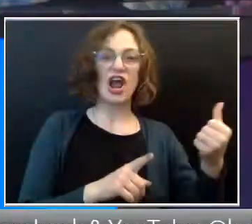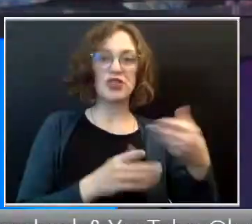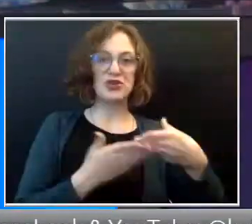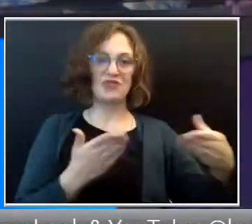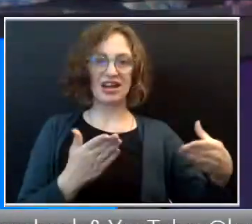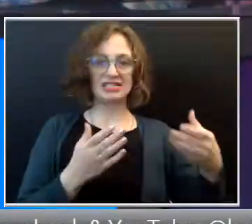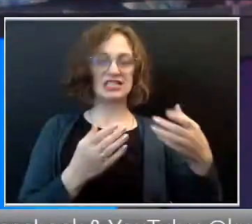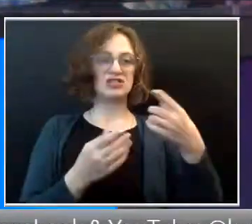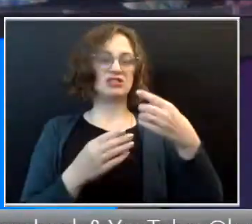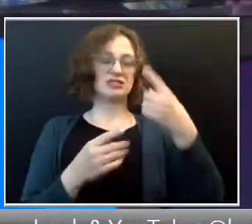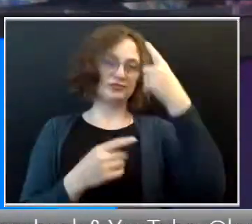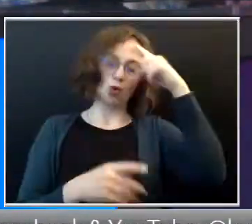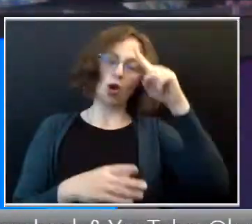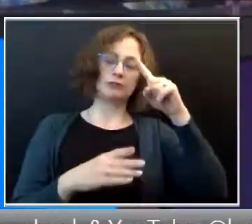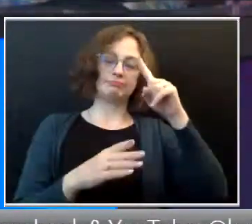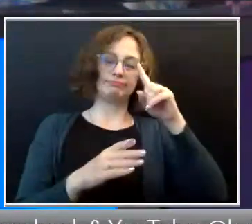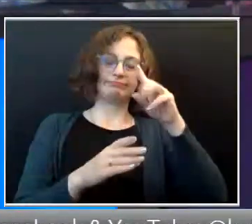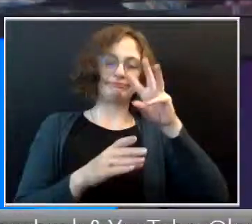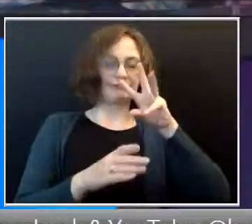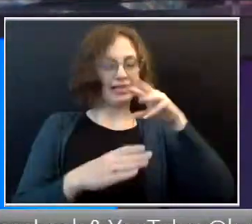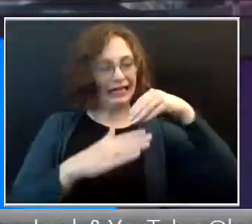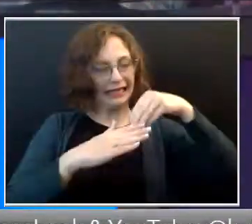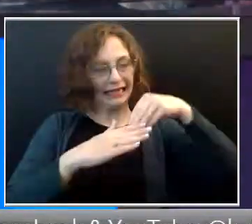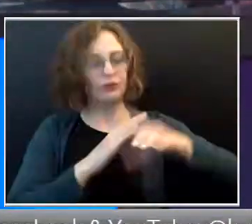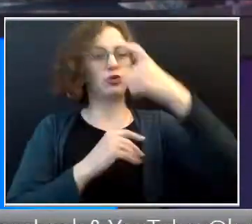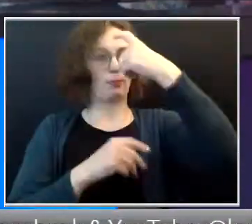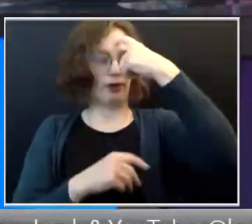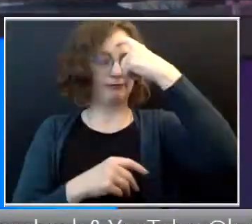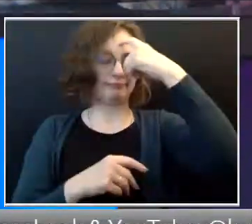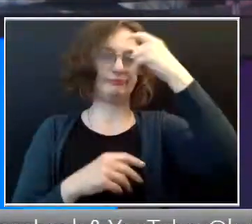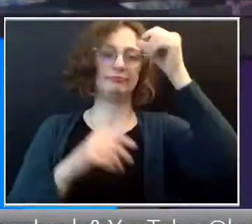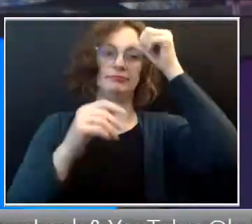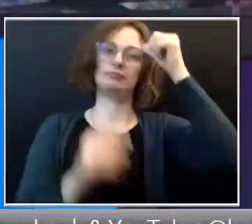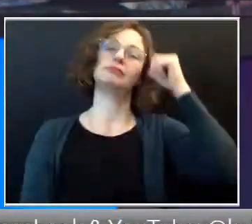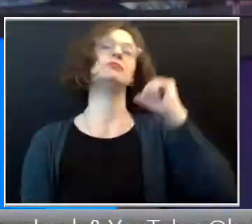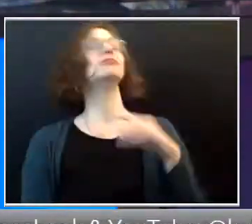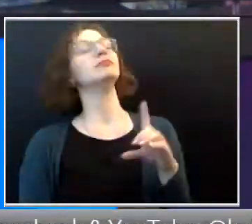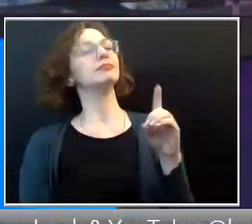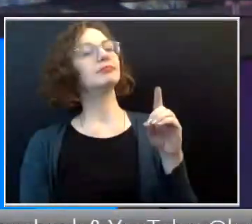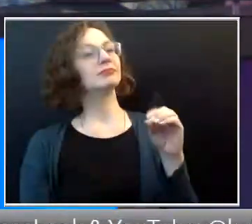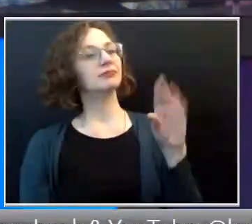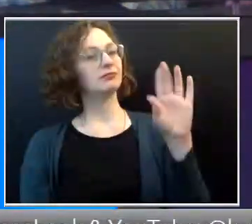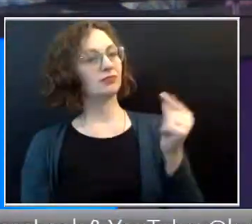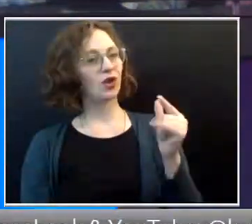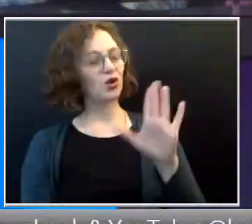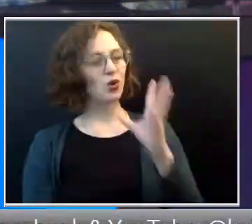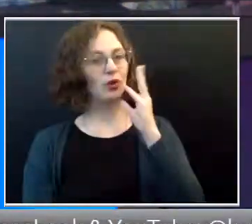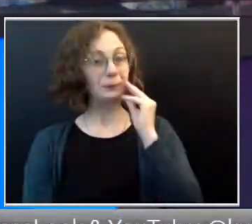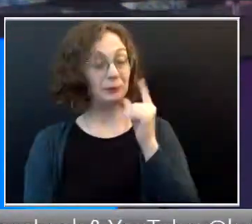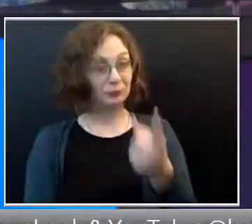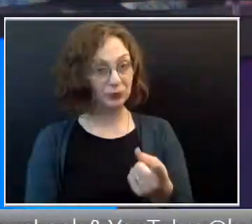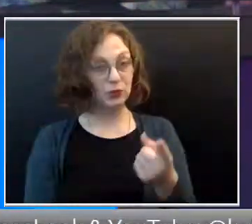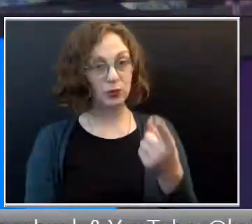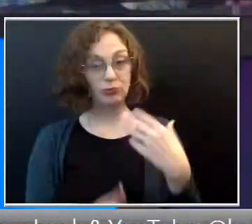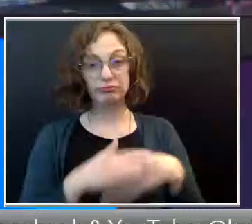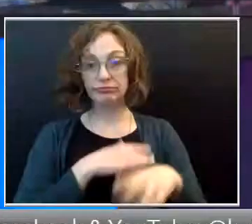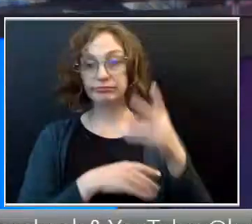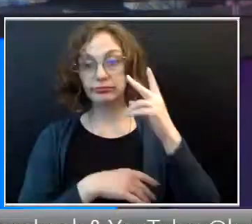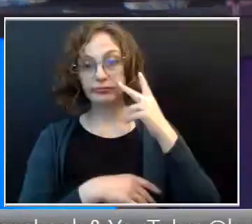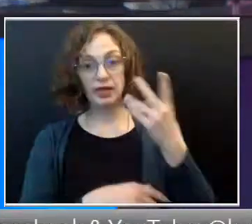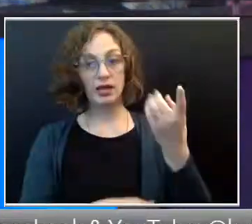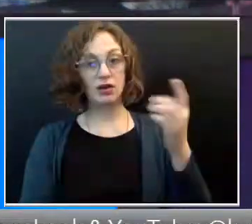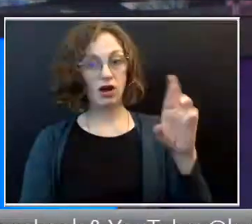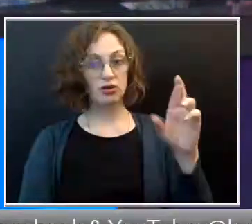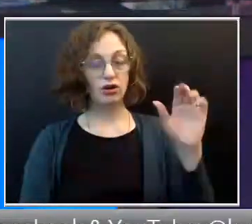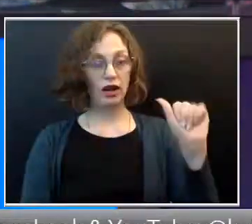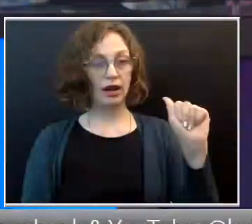from your experience, Doug, you go in, do you see Dr. Abraham and he says, we're going to put you under, and when you come